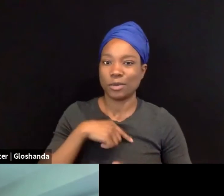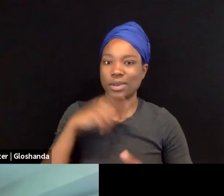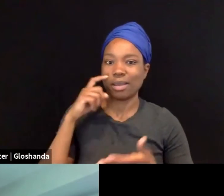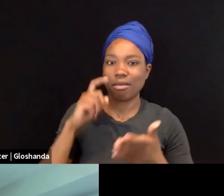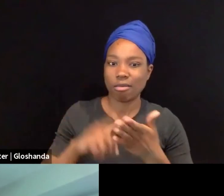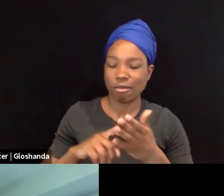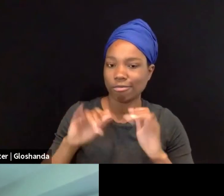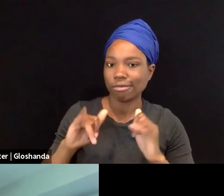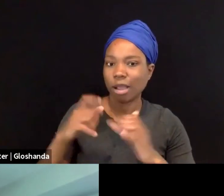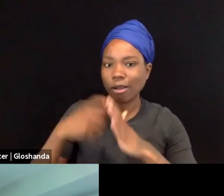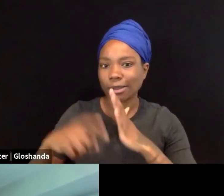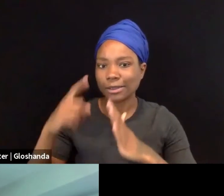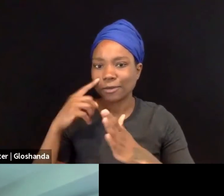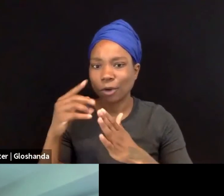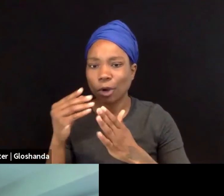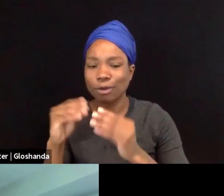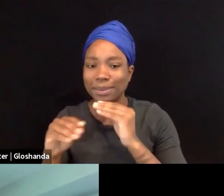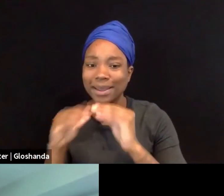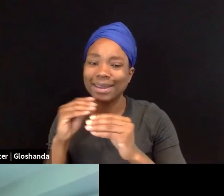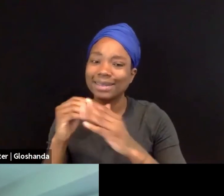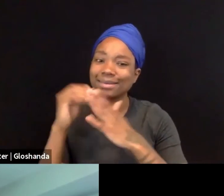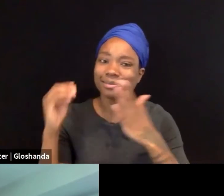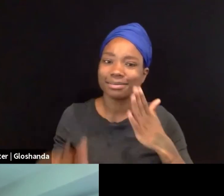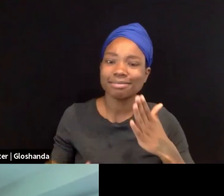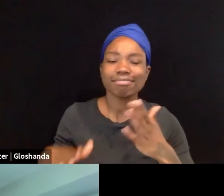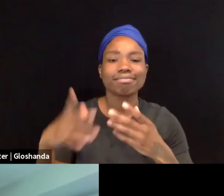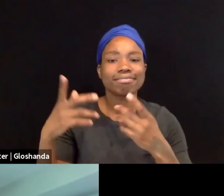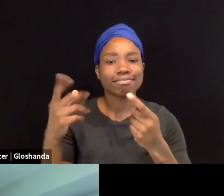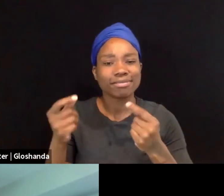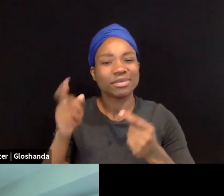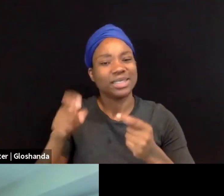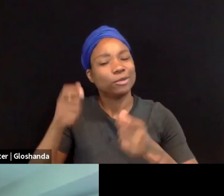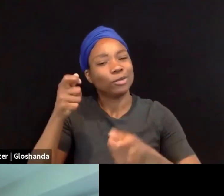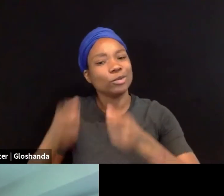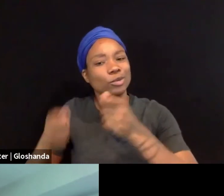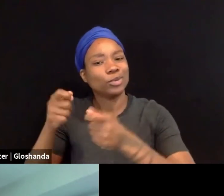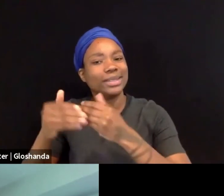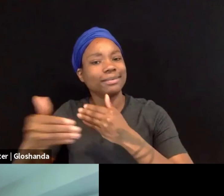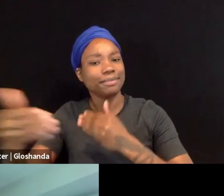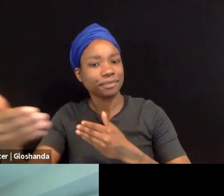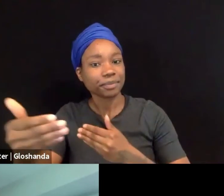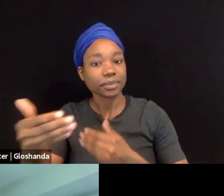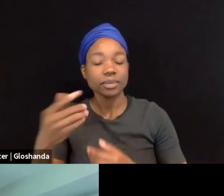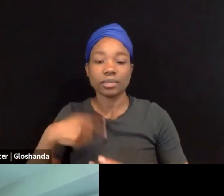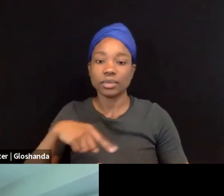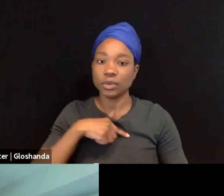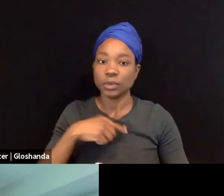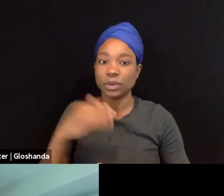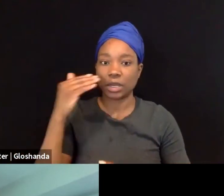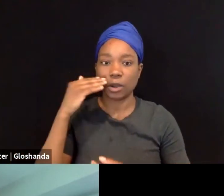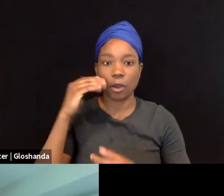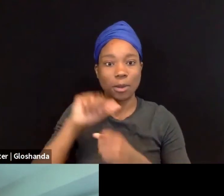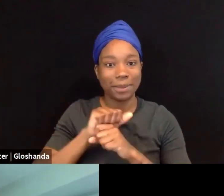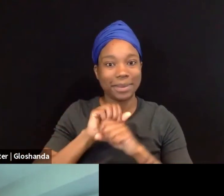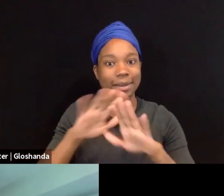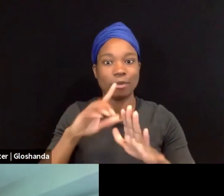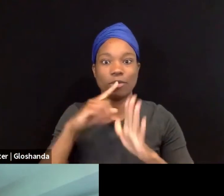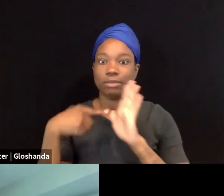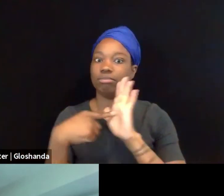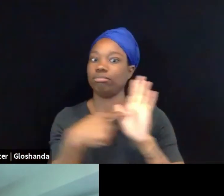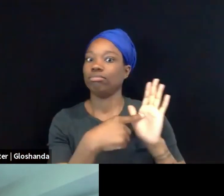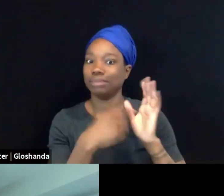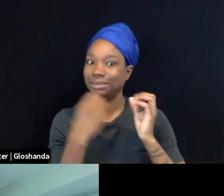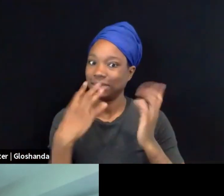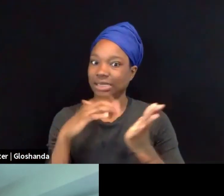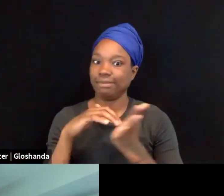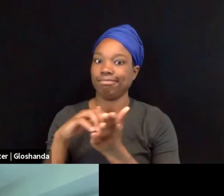speaker mentioned. And when it comes to the physical infrastructure space, we're